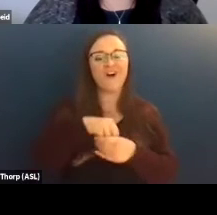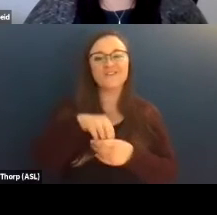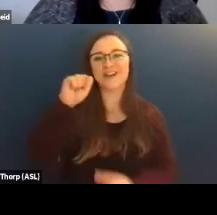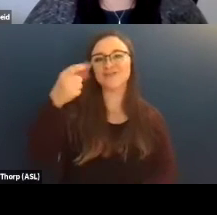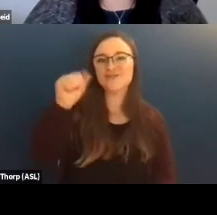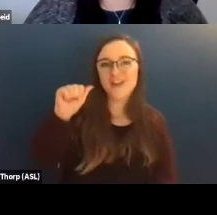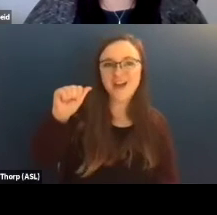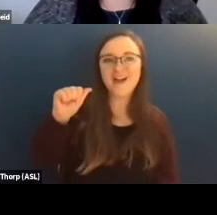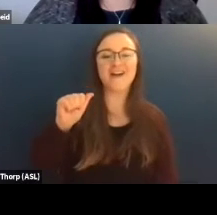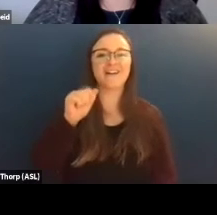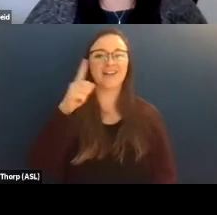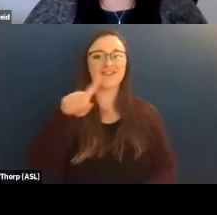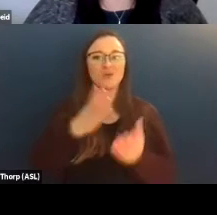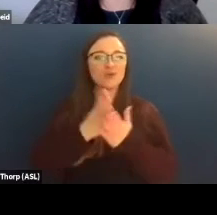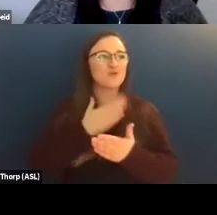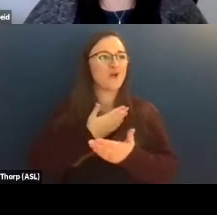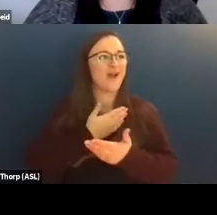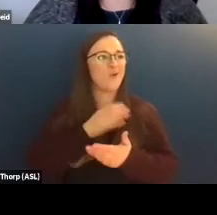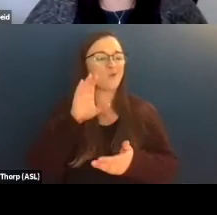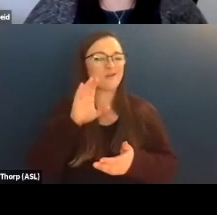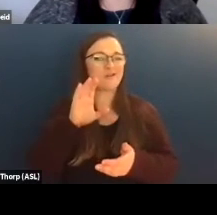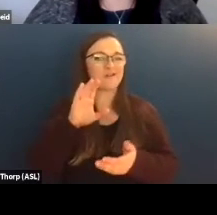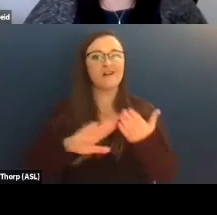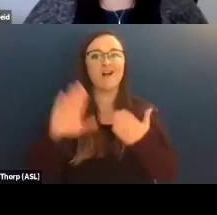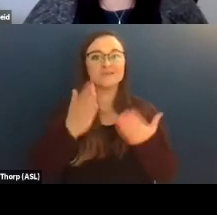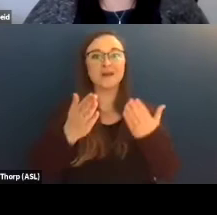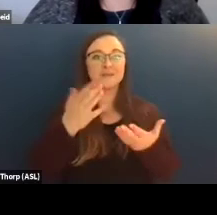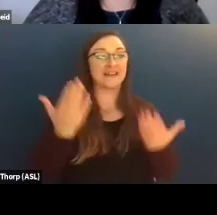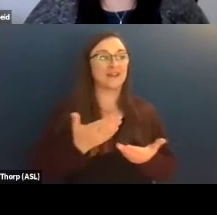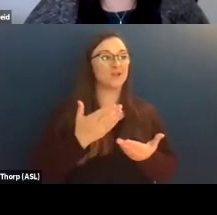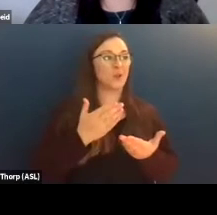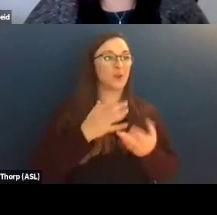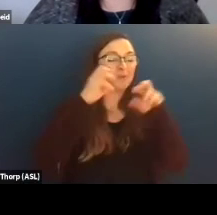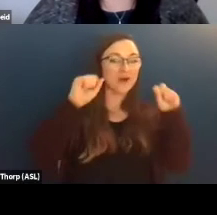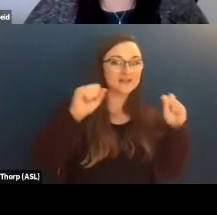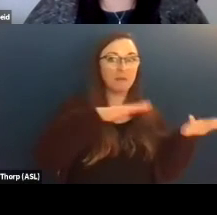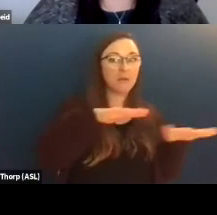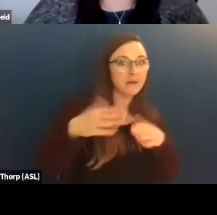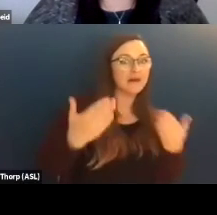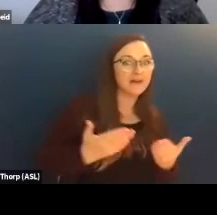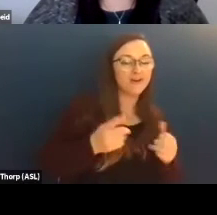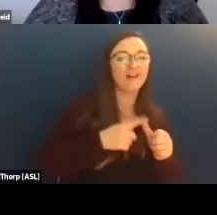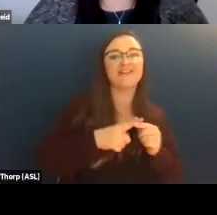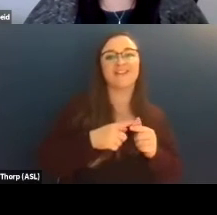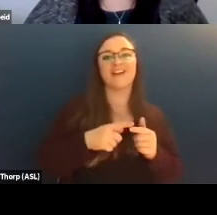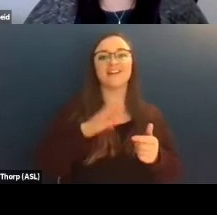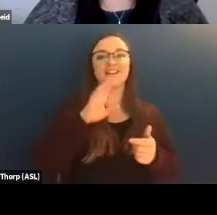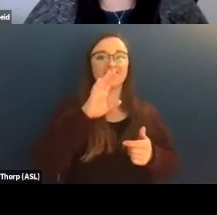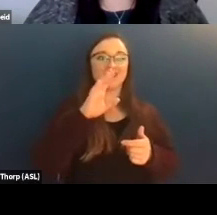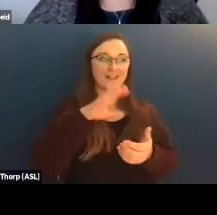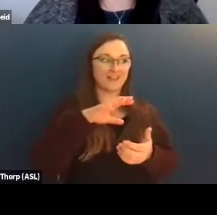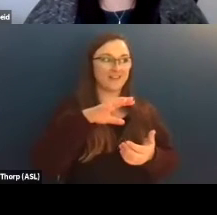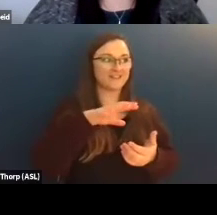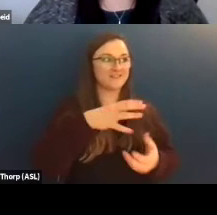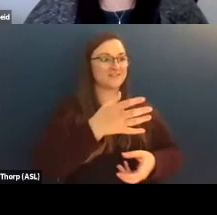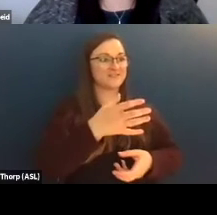and they came through our college. You know, they may have been the president, the treasurer, the secretary, and everything else on campus they possibly could be. And